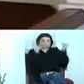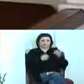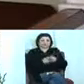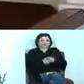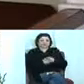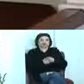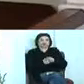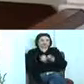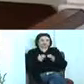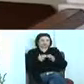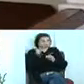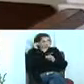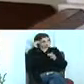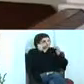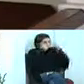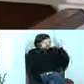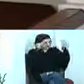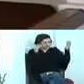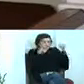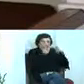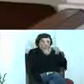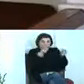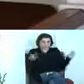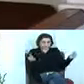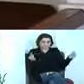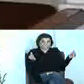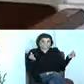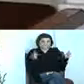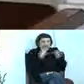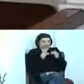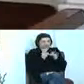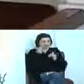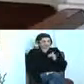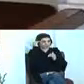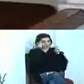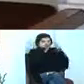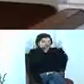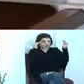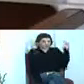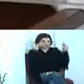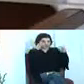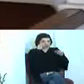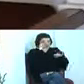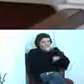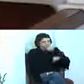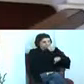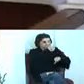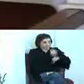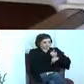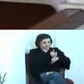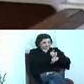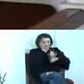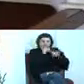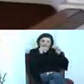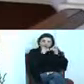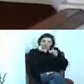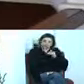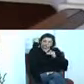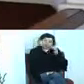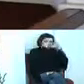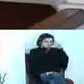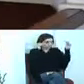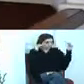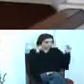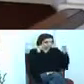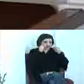Your next level of healing, your next level of appointment, the next level of vision. It's in